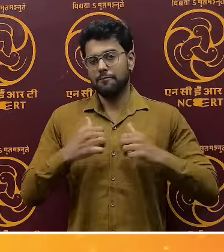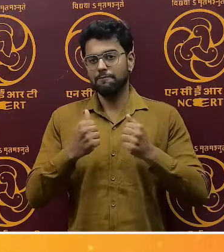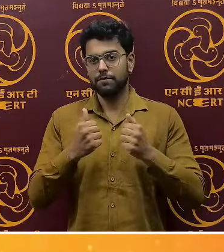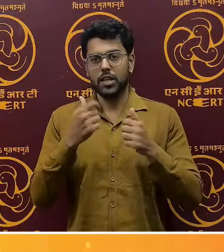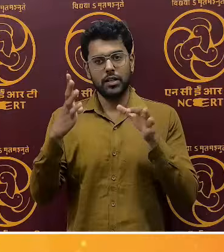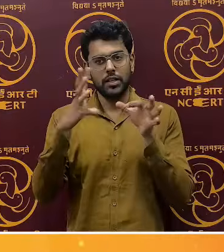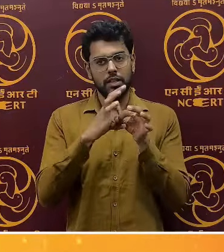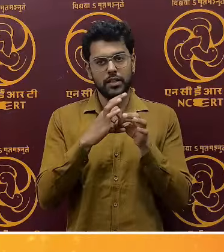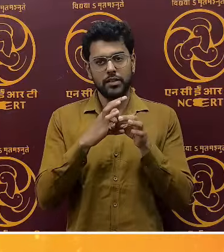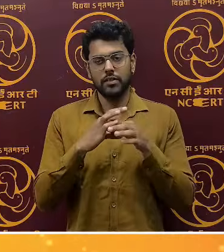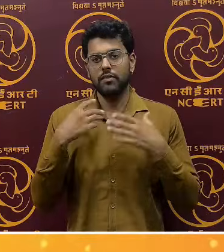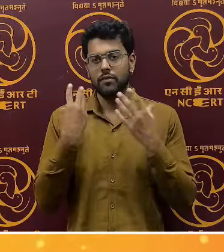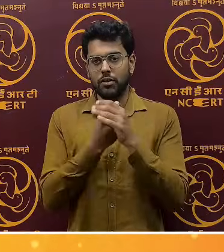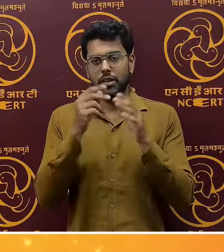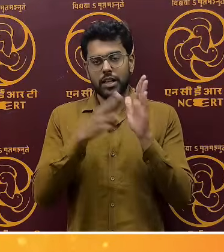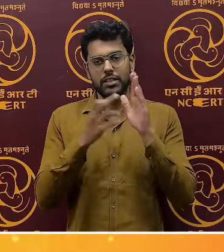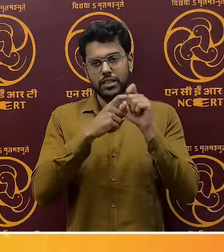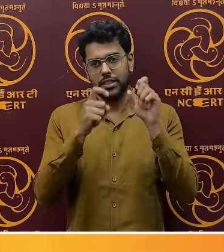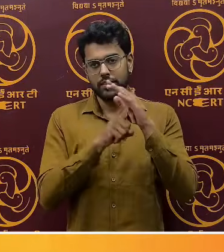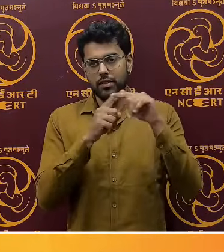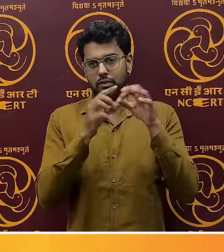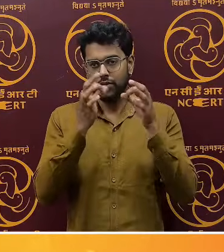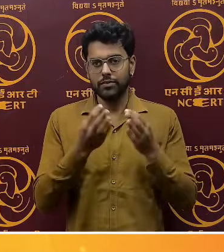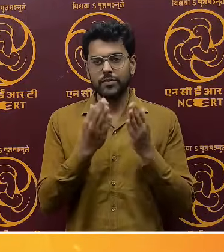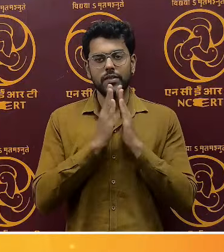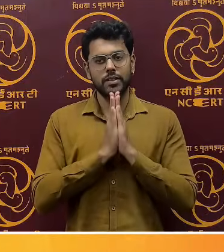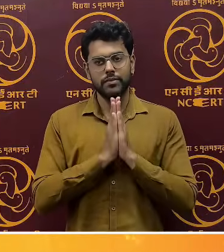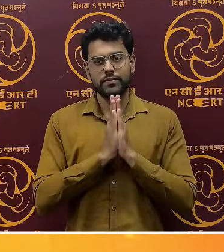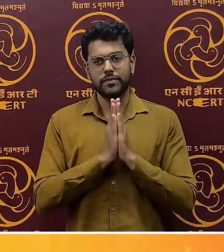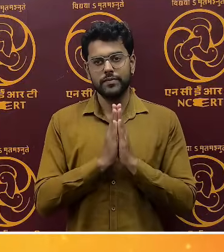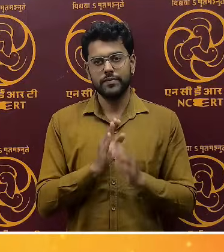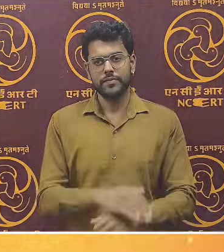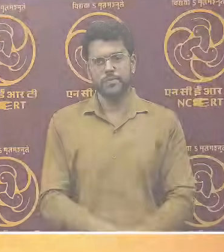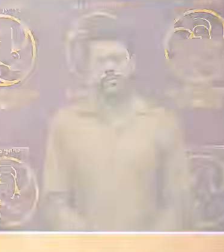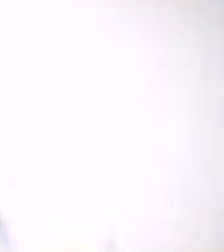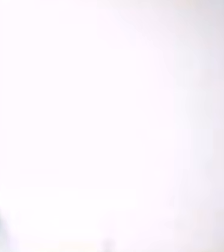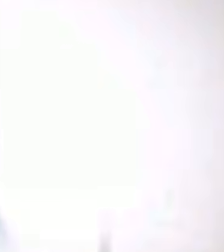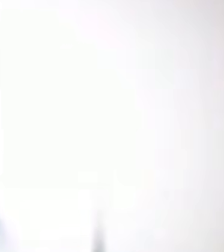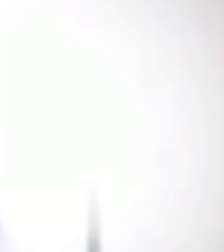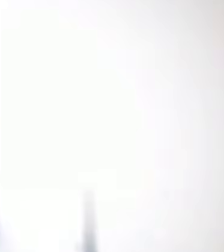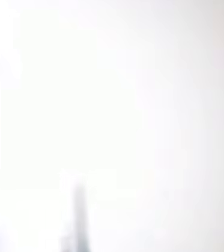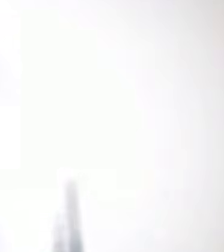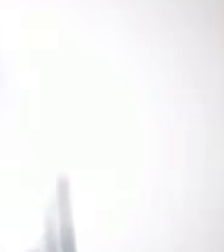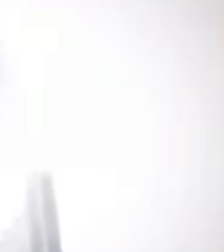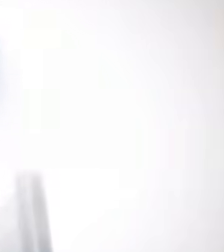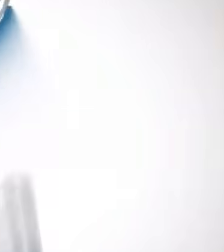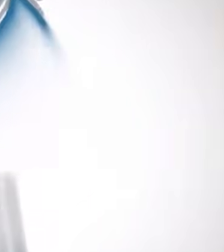connecting with NCERT Official. Namaskar.